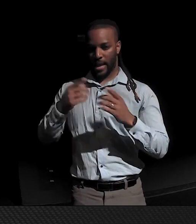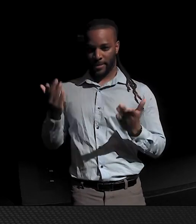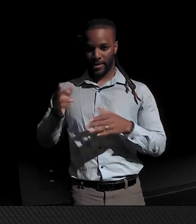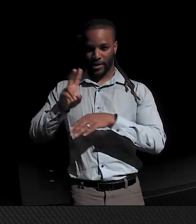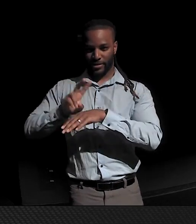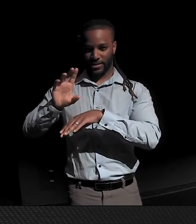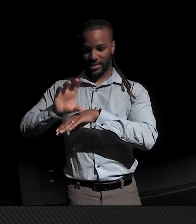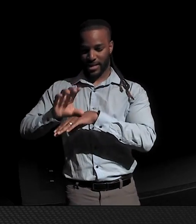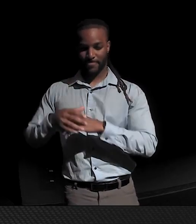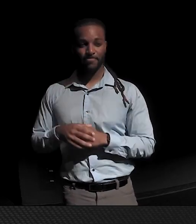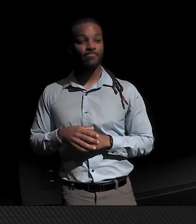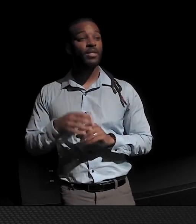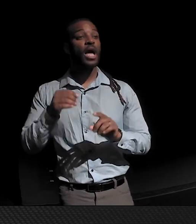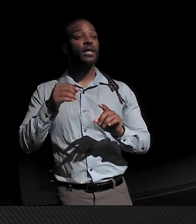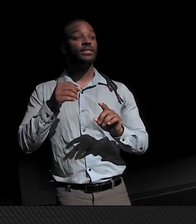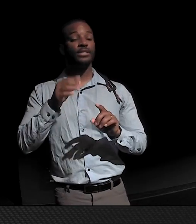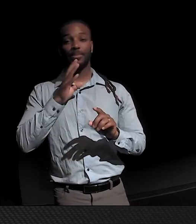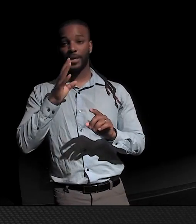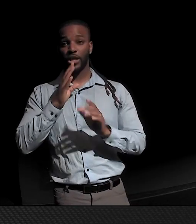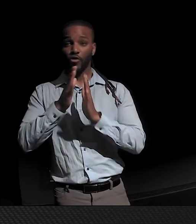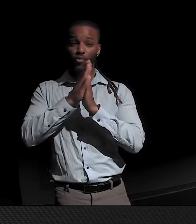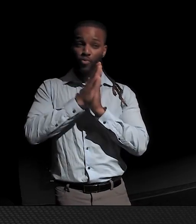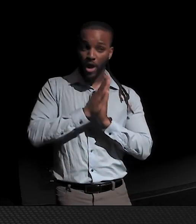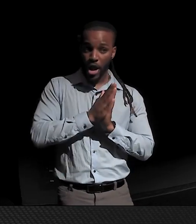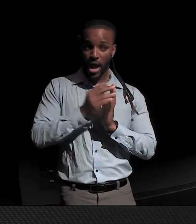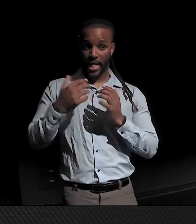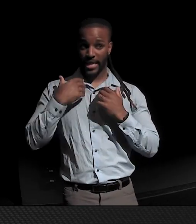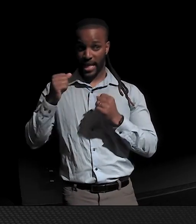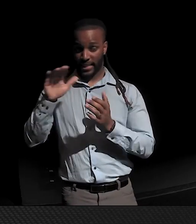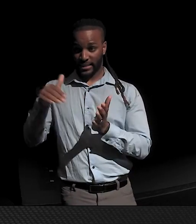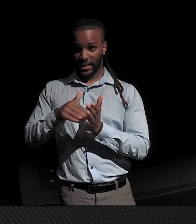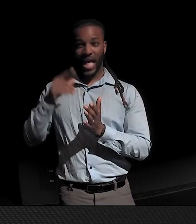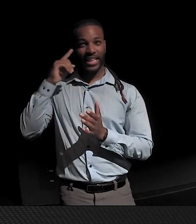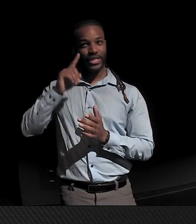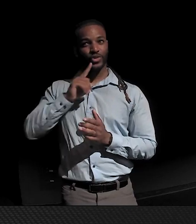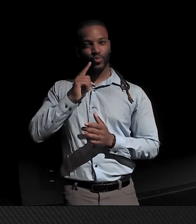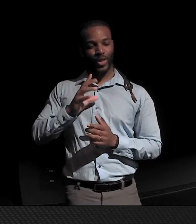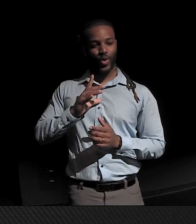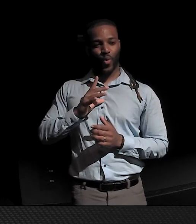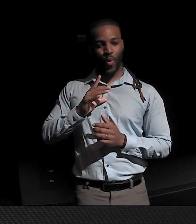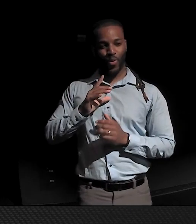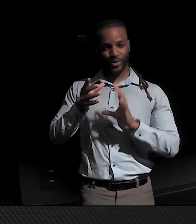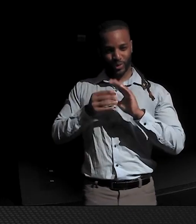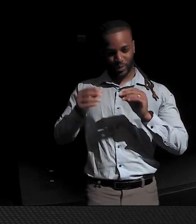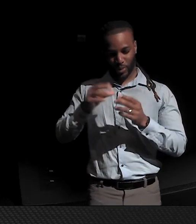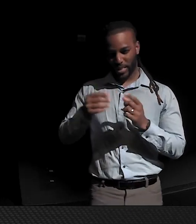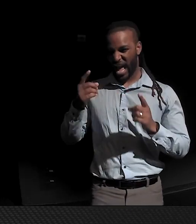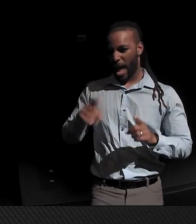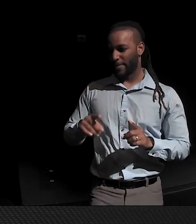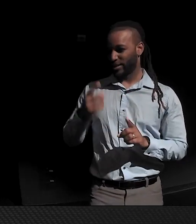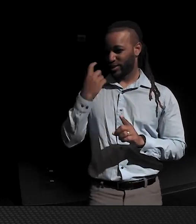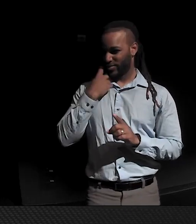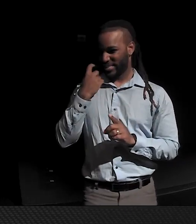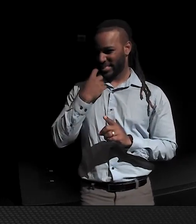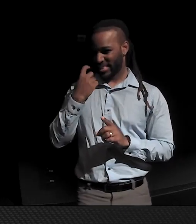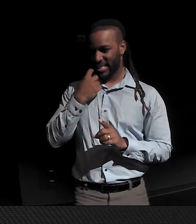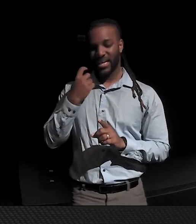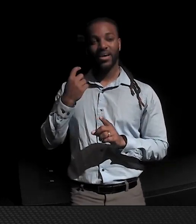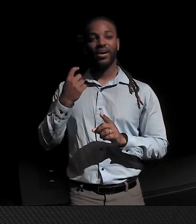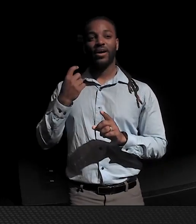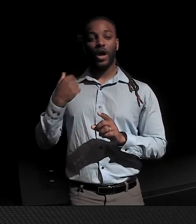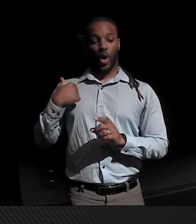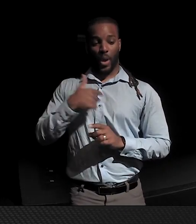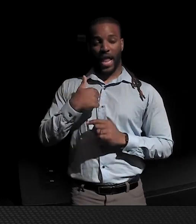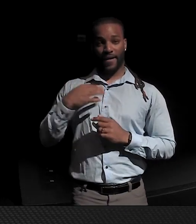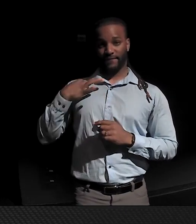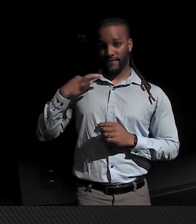Vineyard Cincinnati. And speaking of prayer and the Healing Center, I think this really cool story that happened just recently is